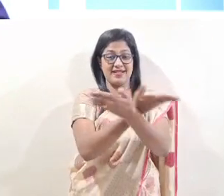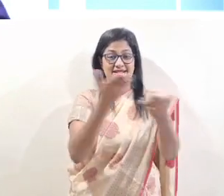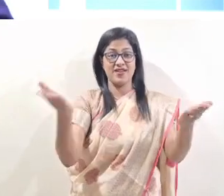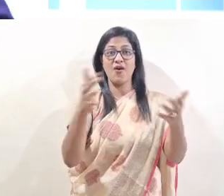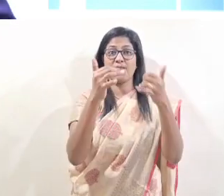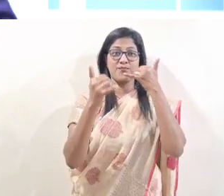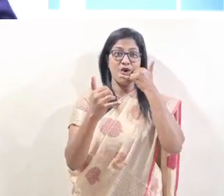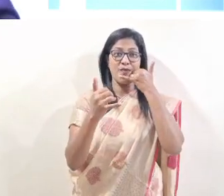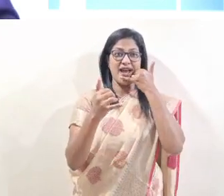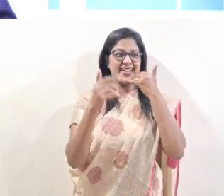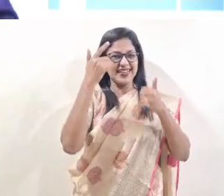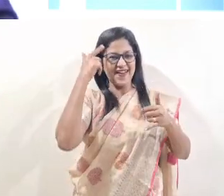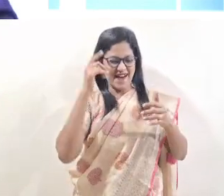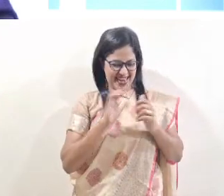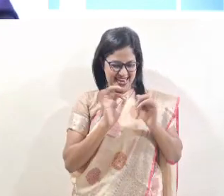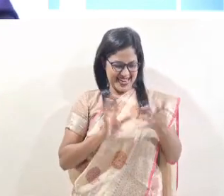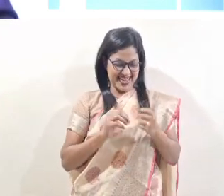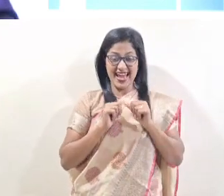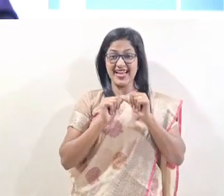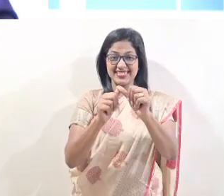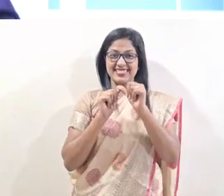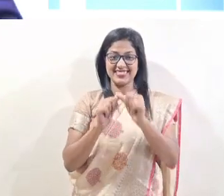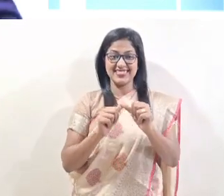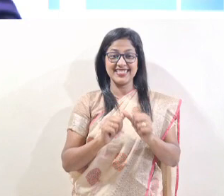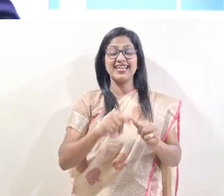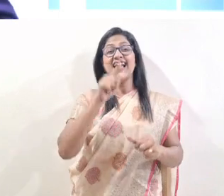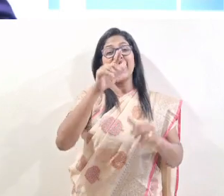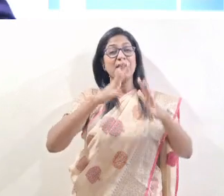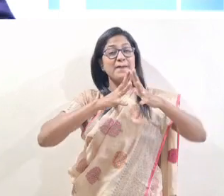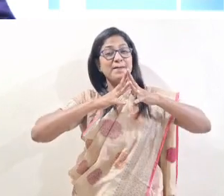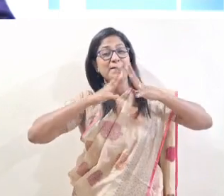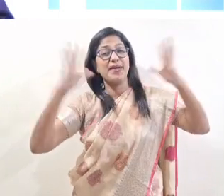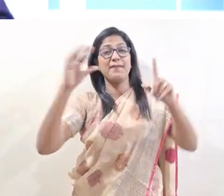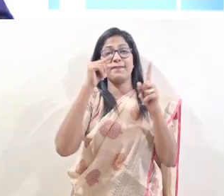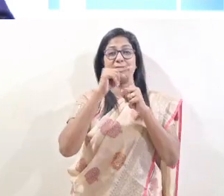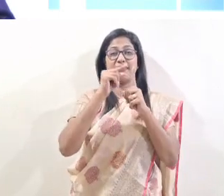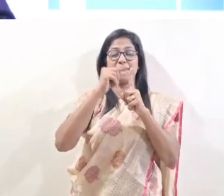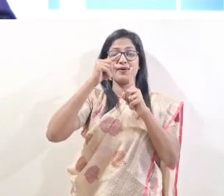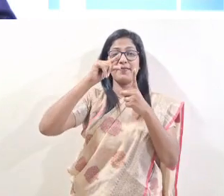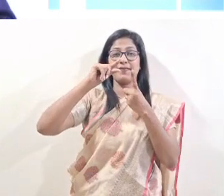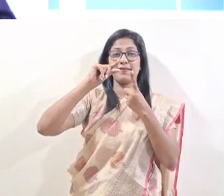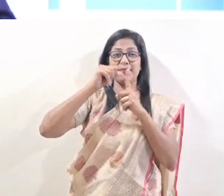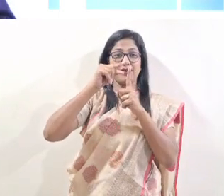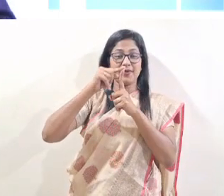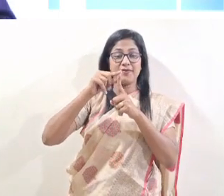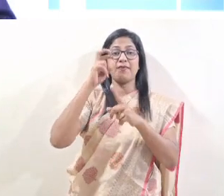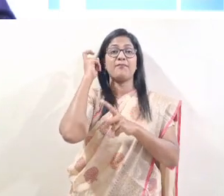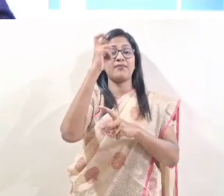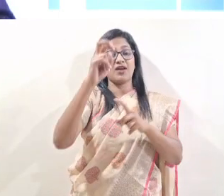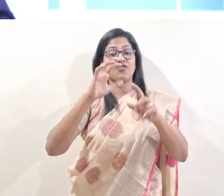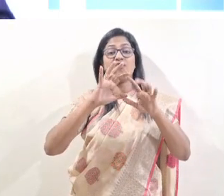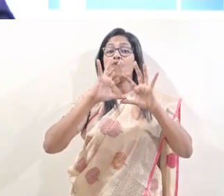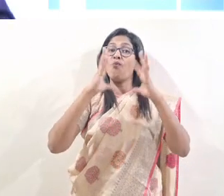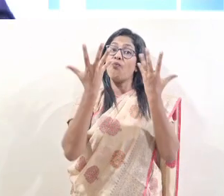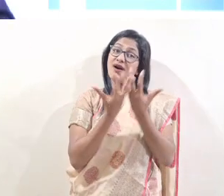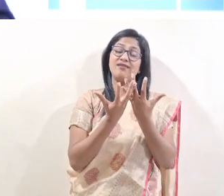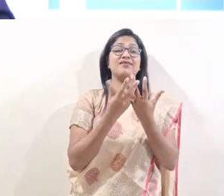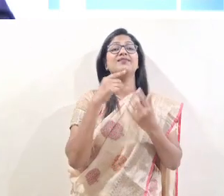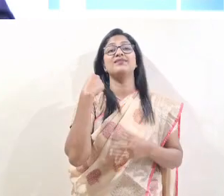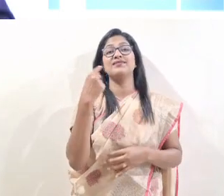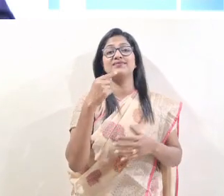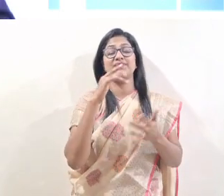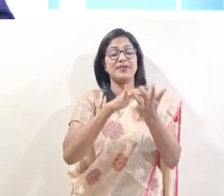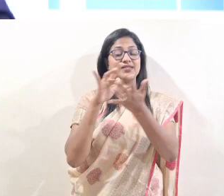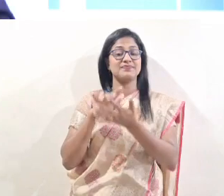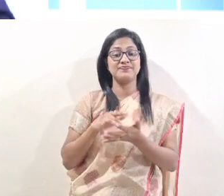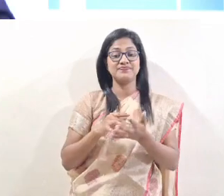already have their mobiles in their hand, ready to answer. Which is the largest PPP metro in the world? The largest